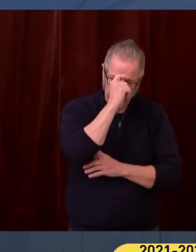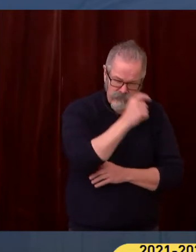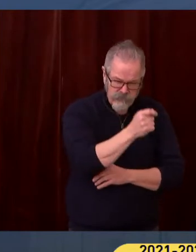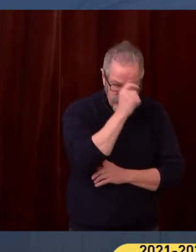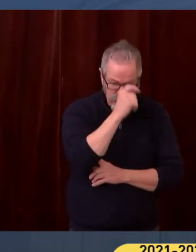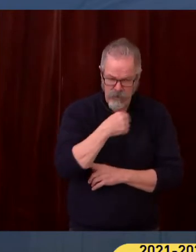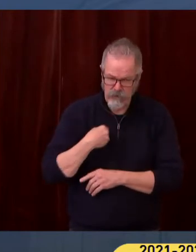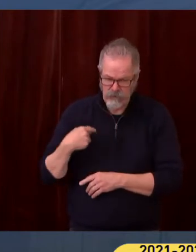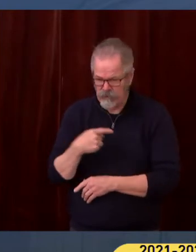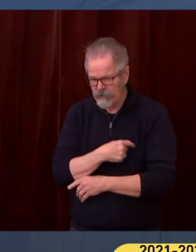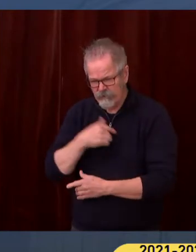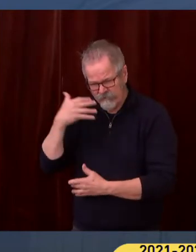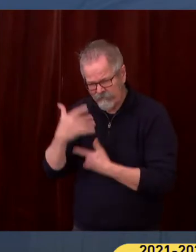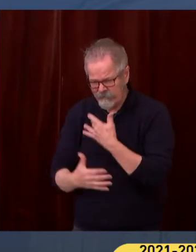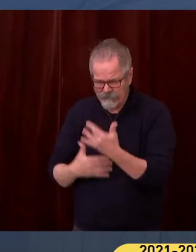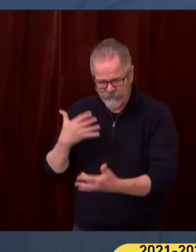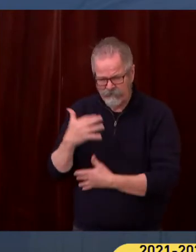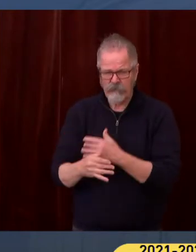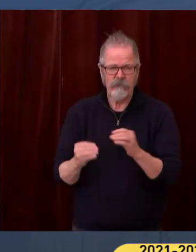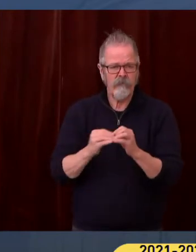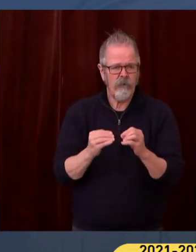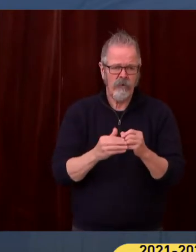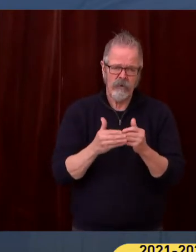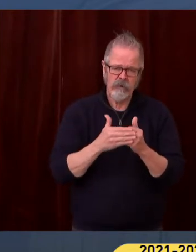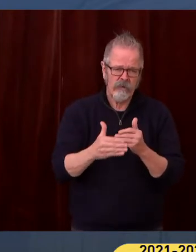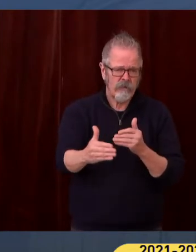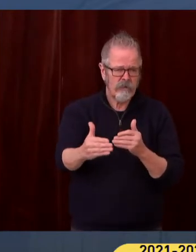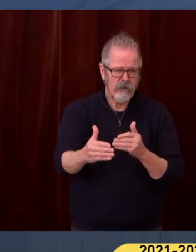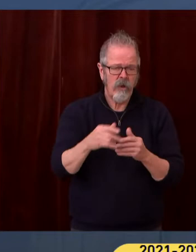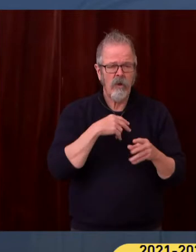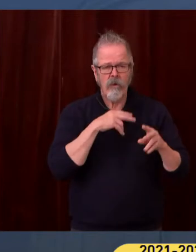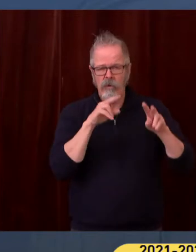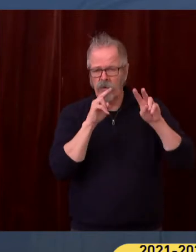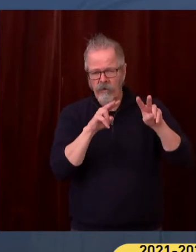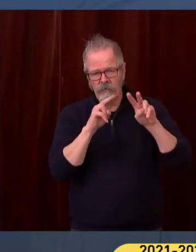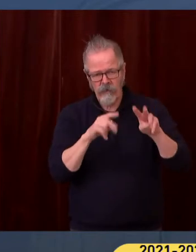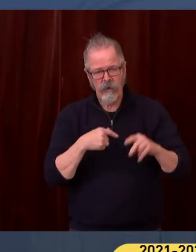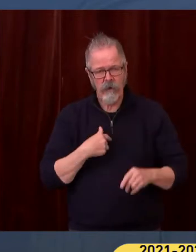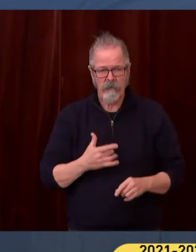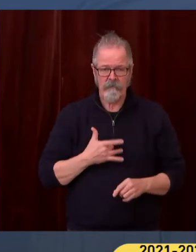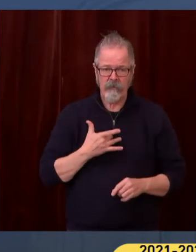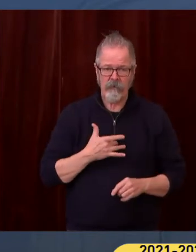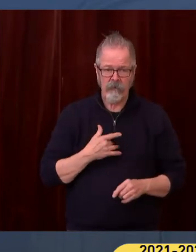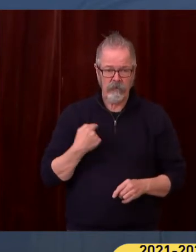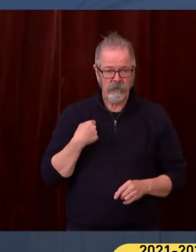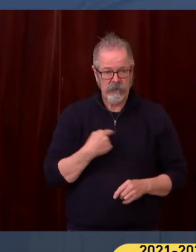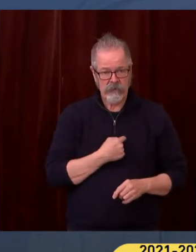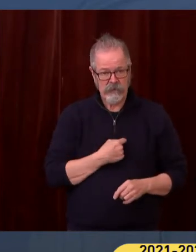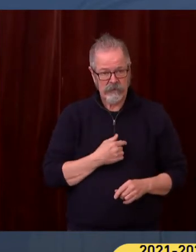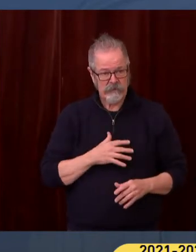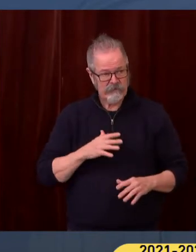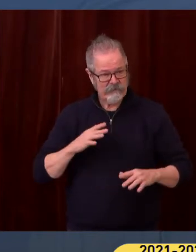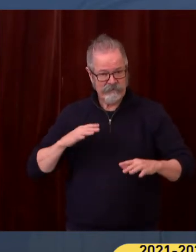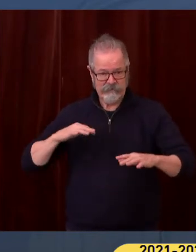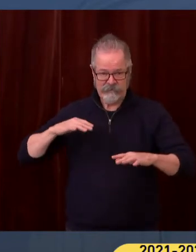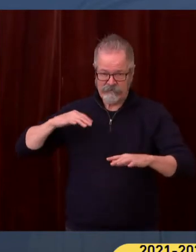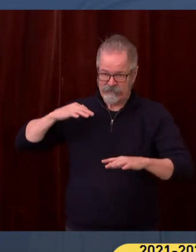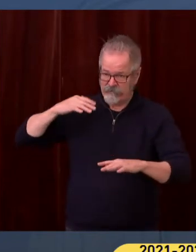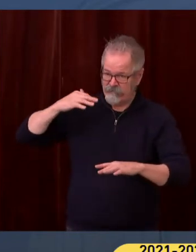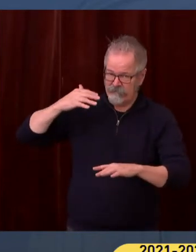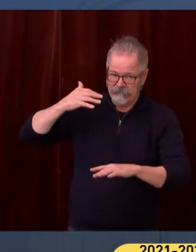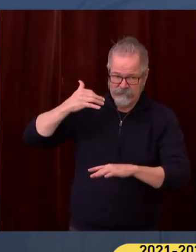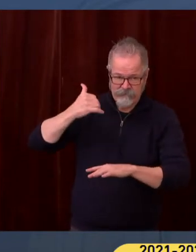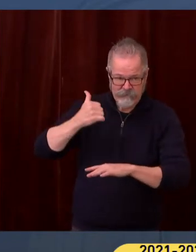journeying to do. And I'm looking forward to this session because I think the stage is set for another example of Washington State leading the world